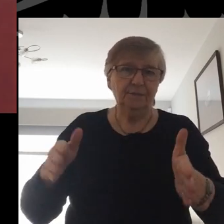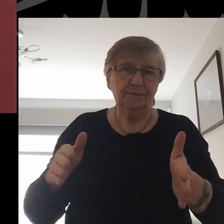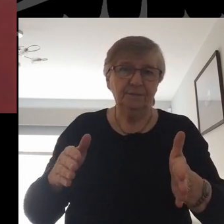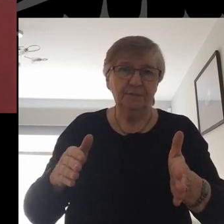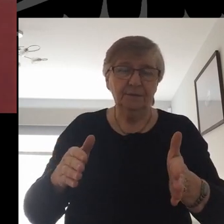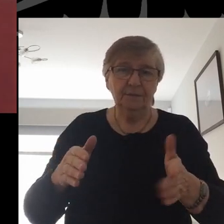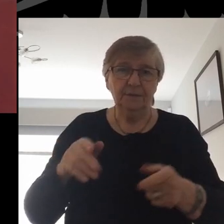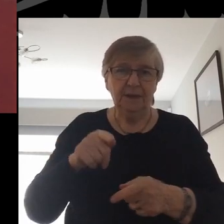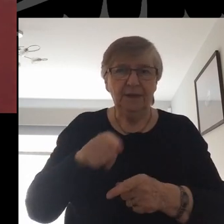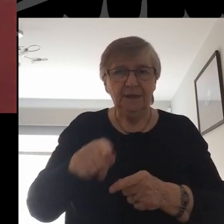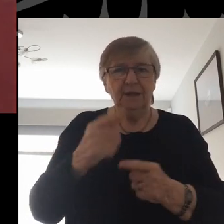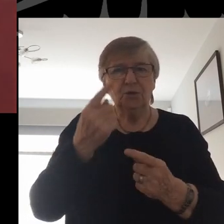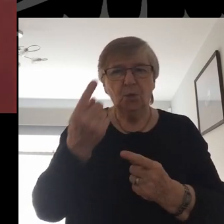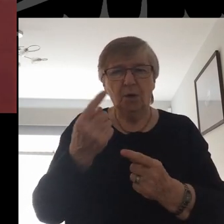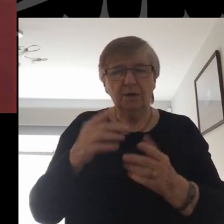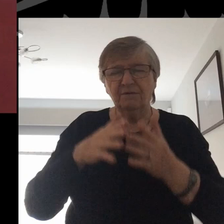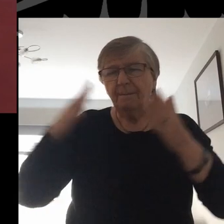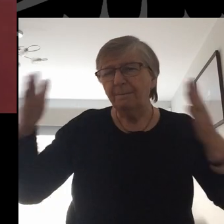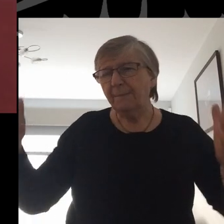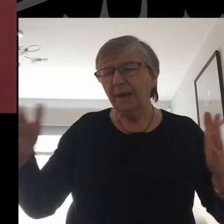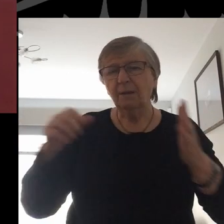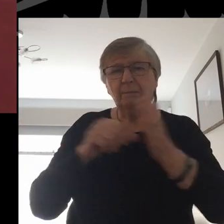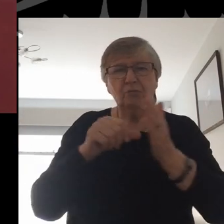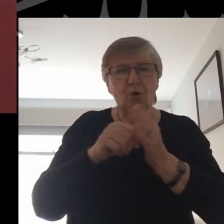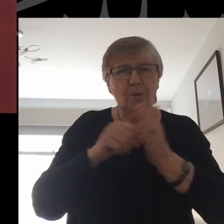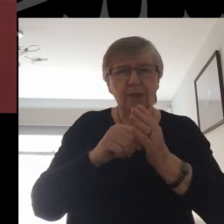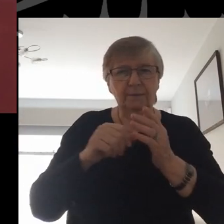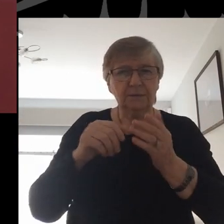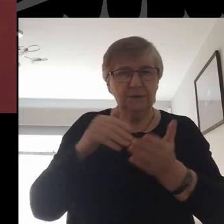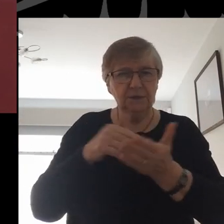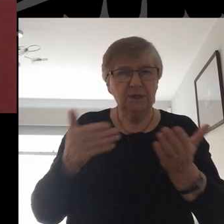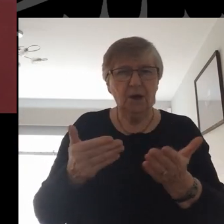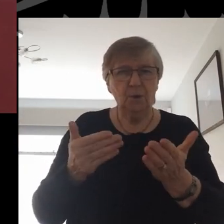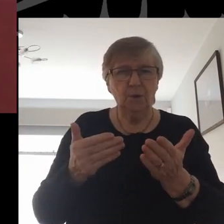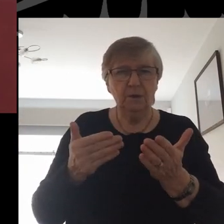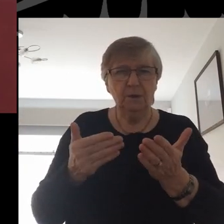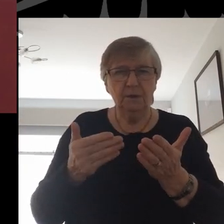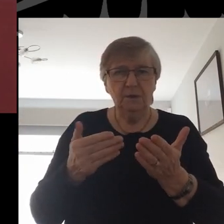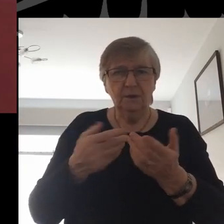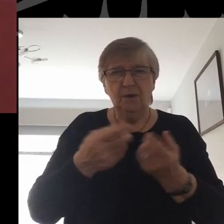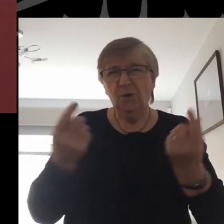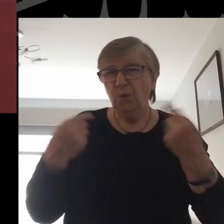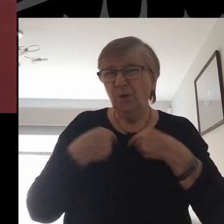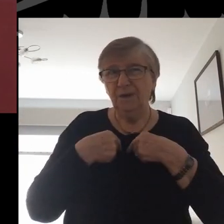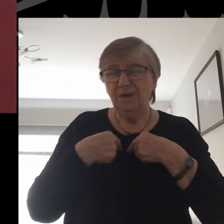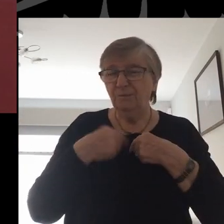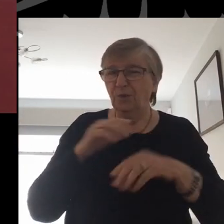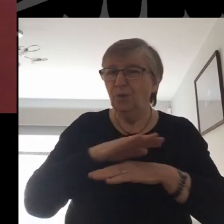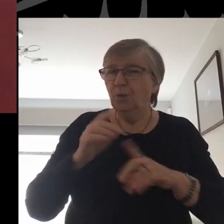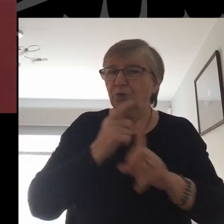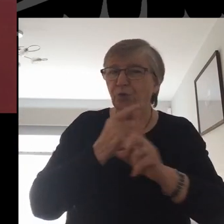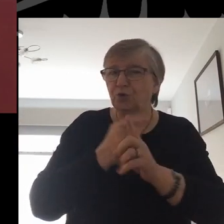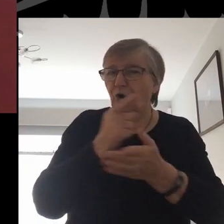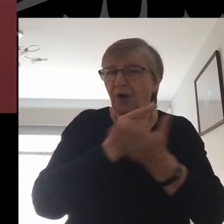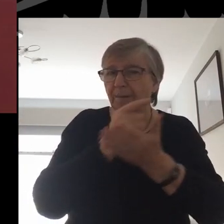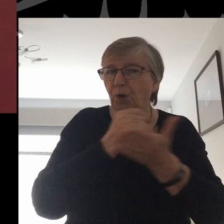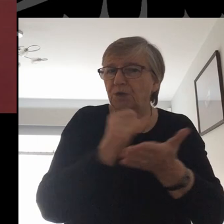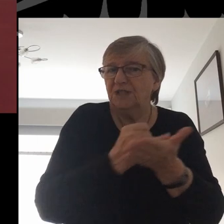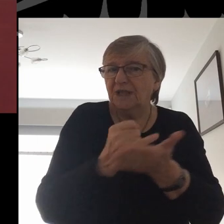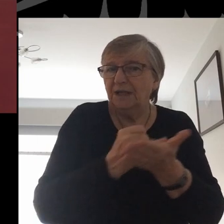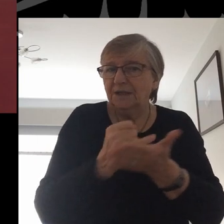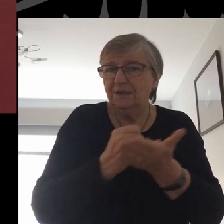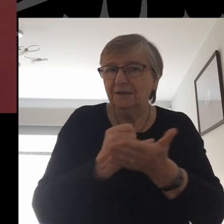Now, here is one of the huge problems of our era, that we don't much talk about sin and we